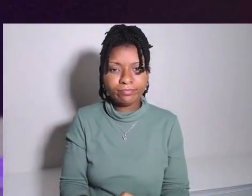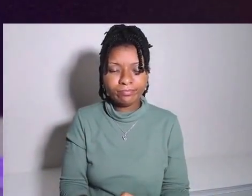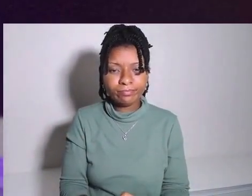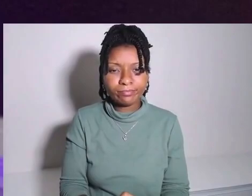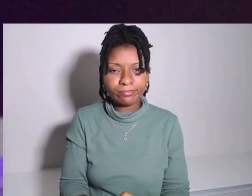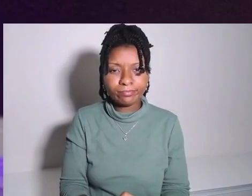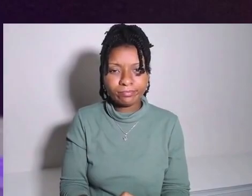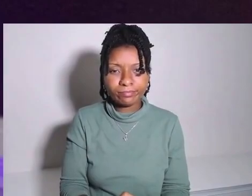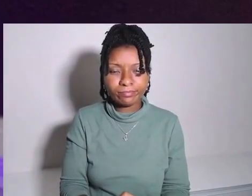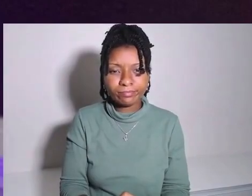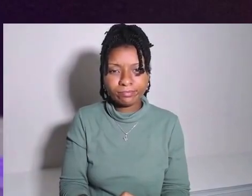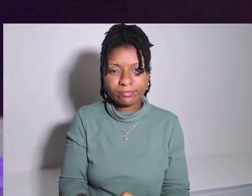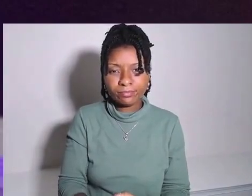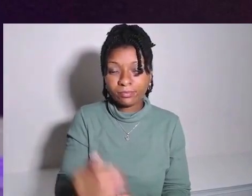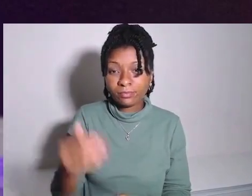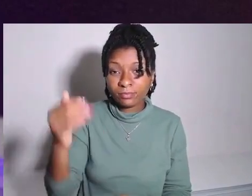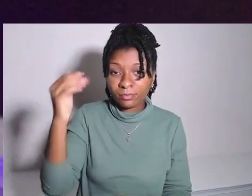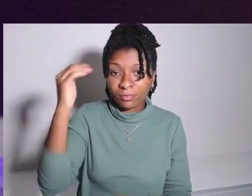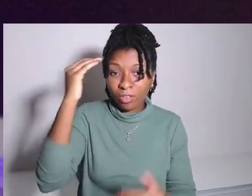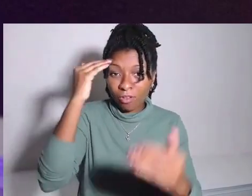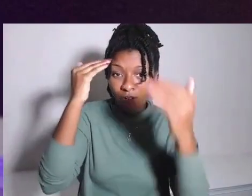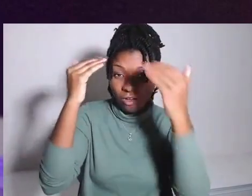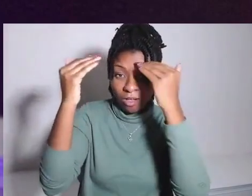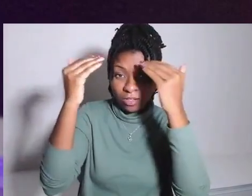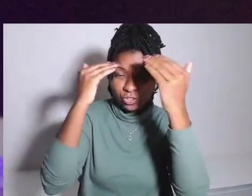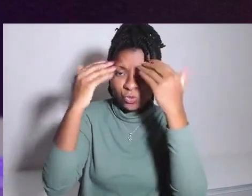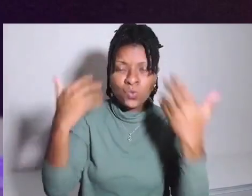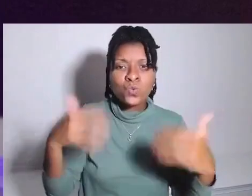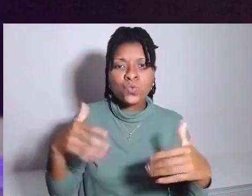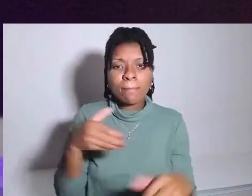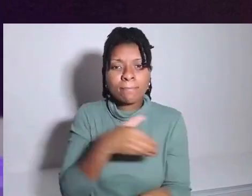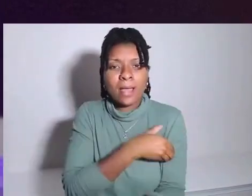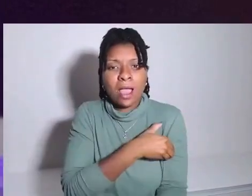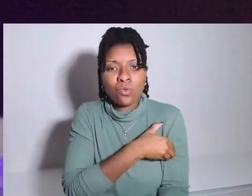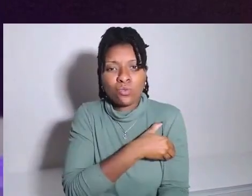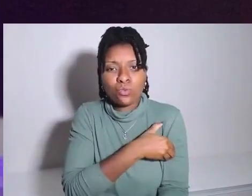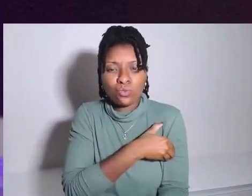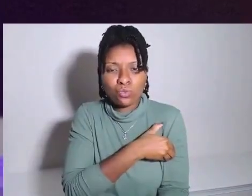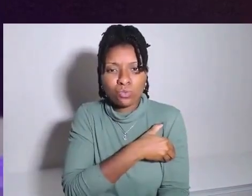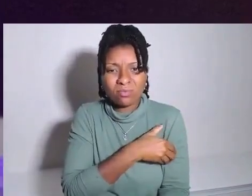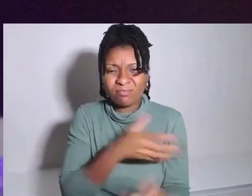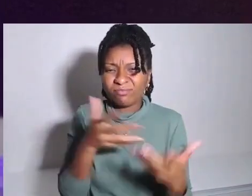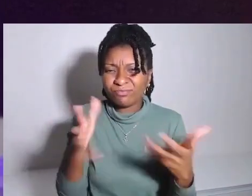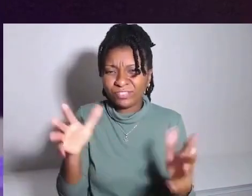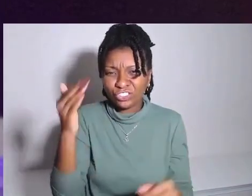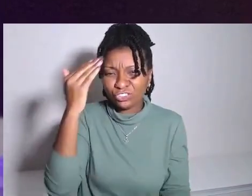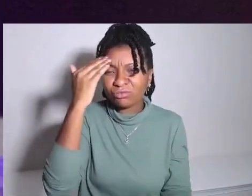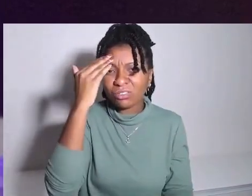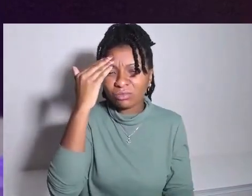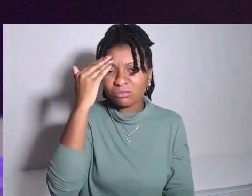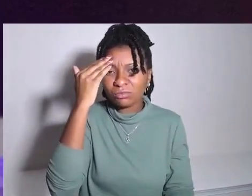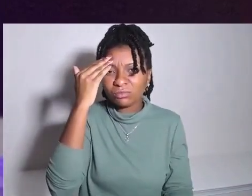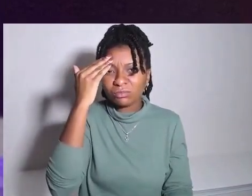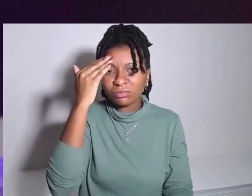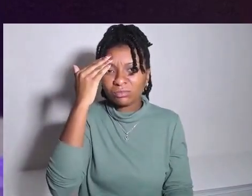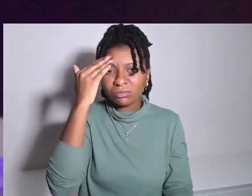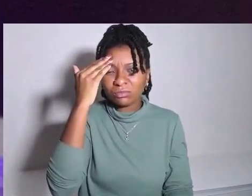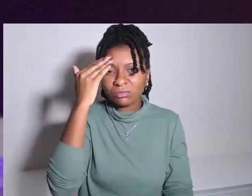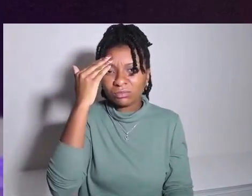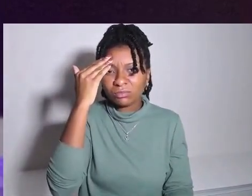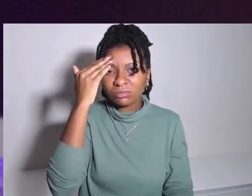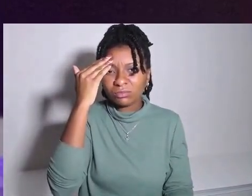Consciousness is a power. We know that. We know that. And trust and